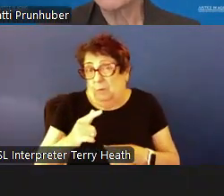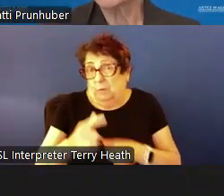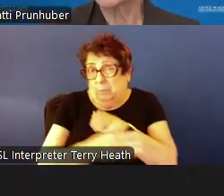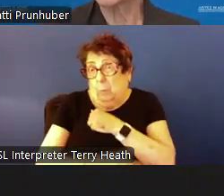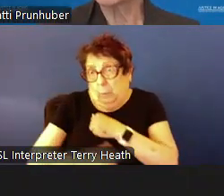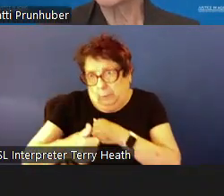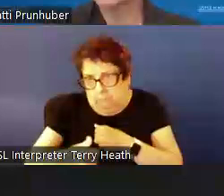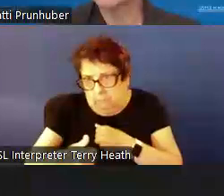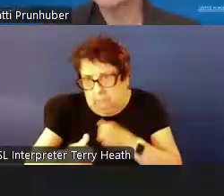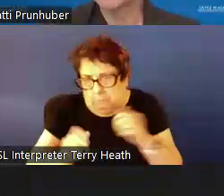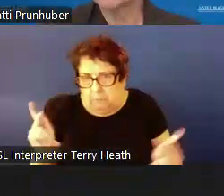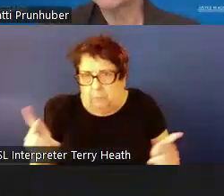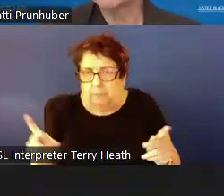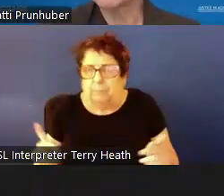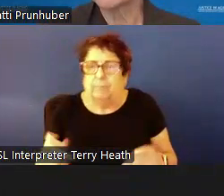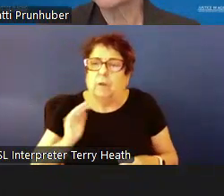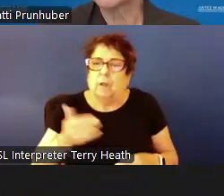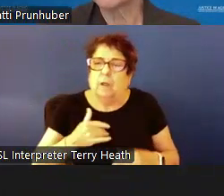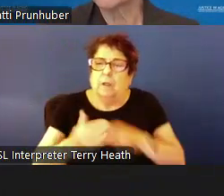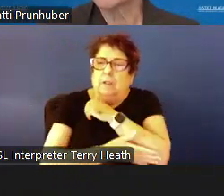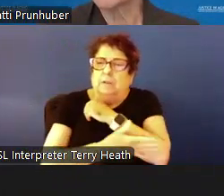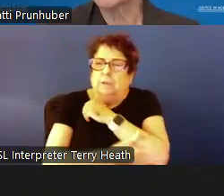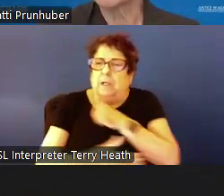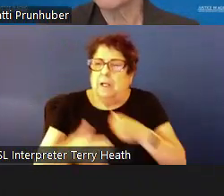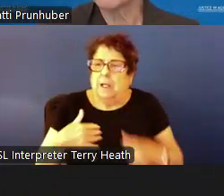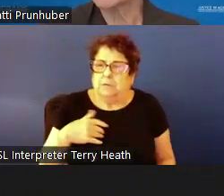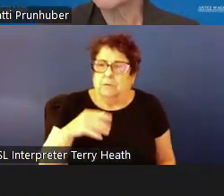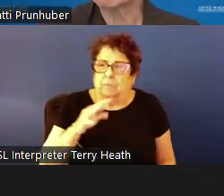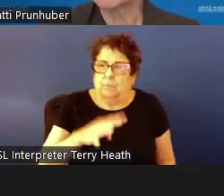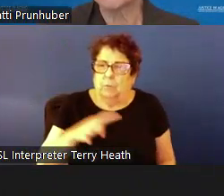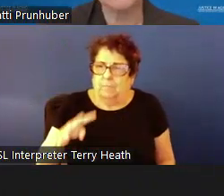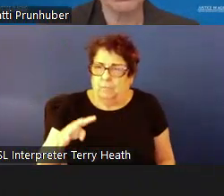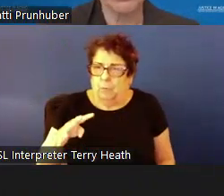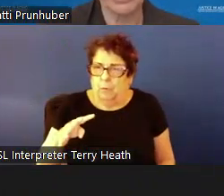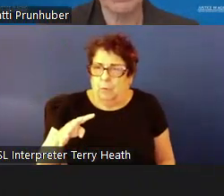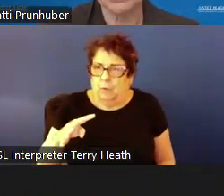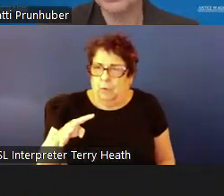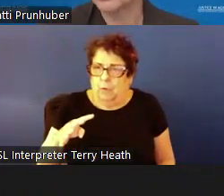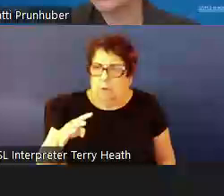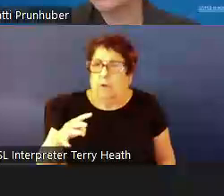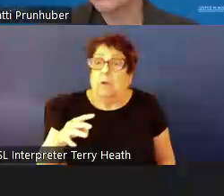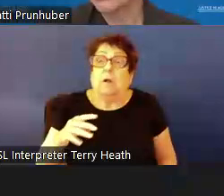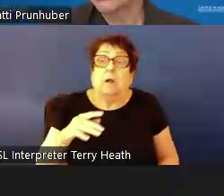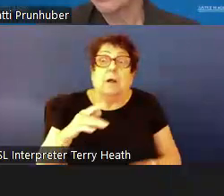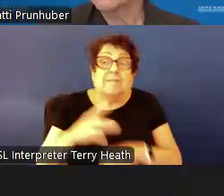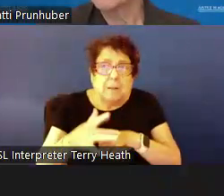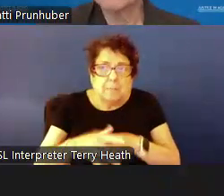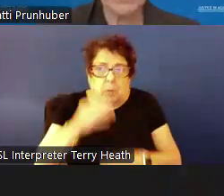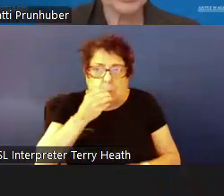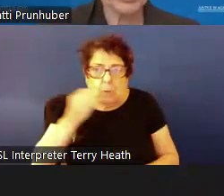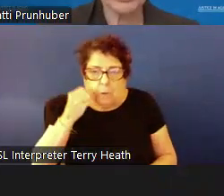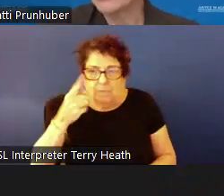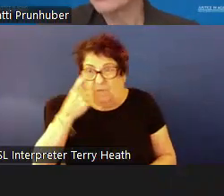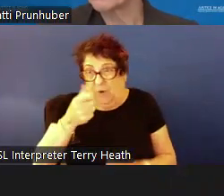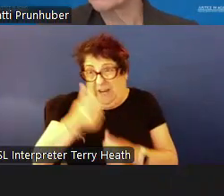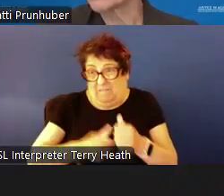nation has 34 affordable available homes for every 100 eligible low-income renters. And you can